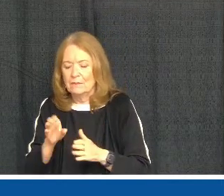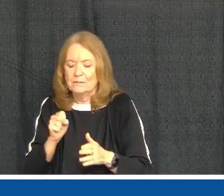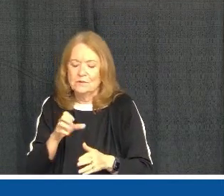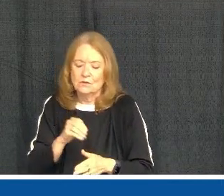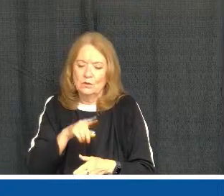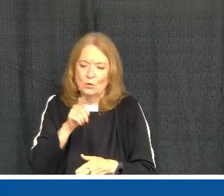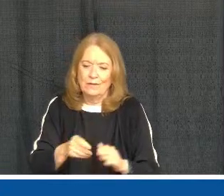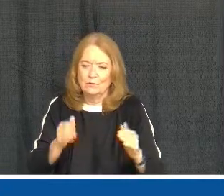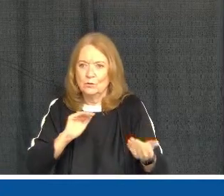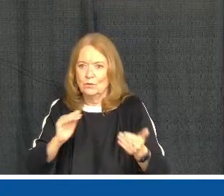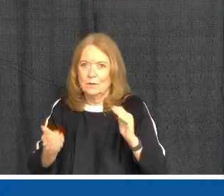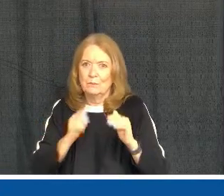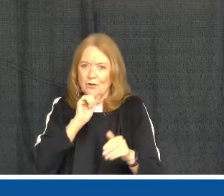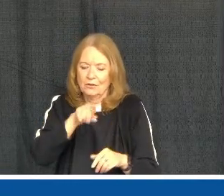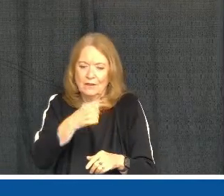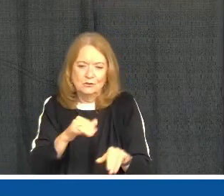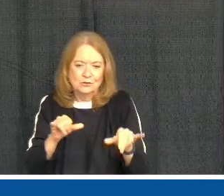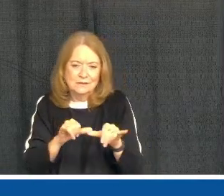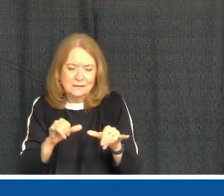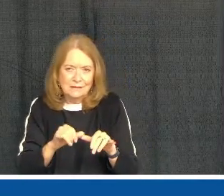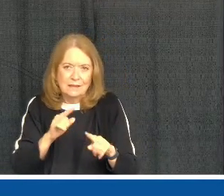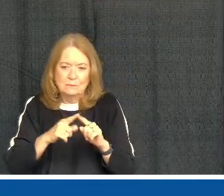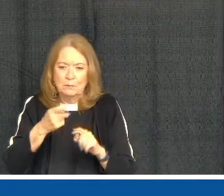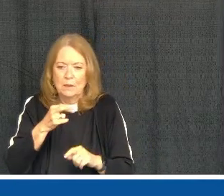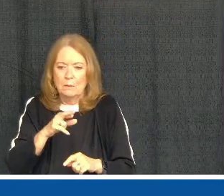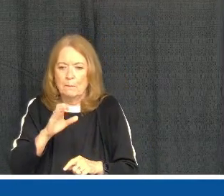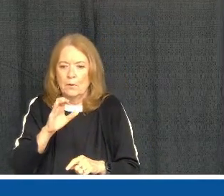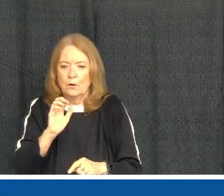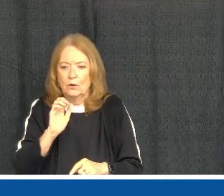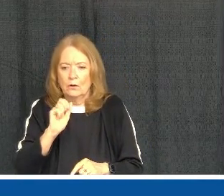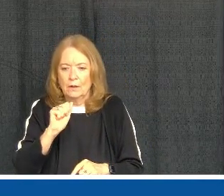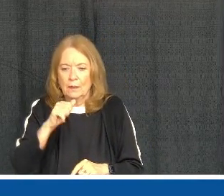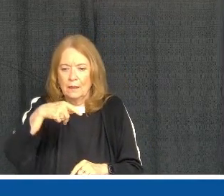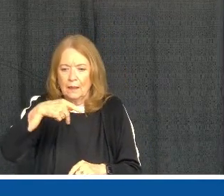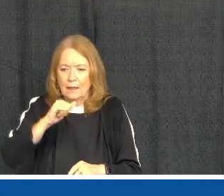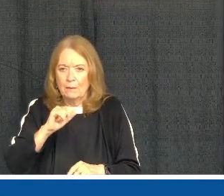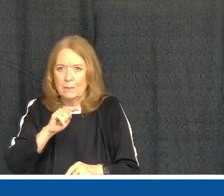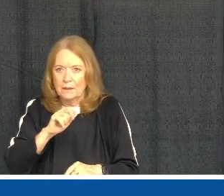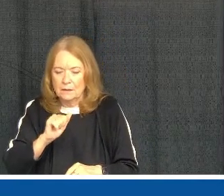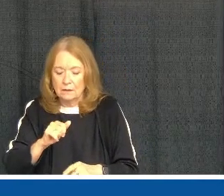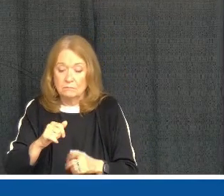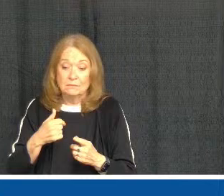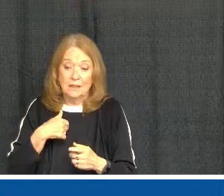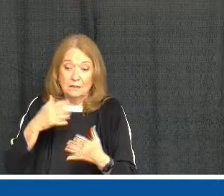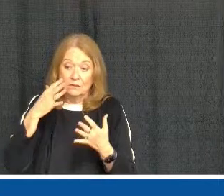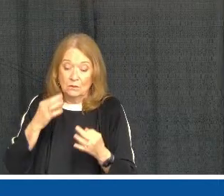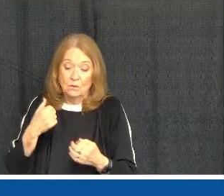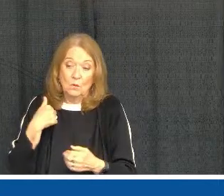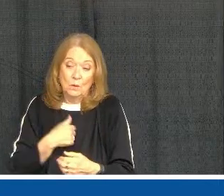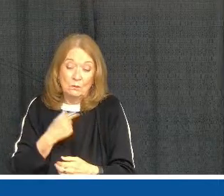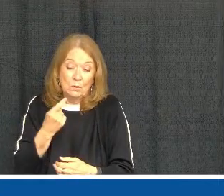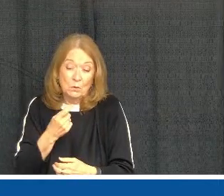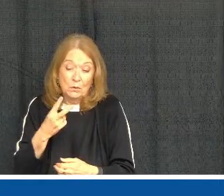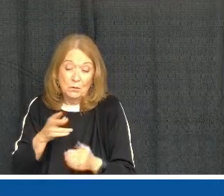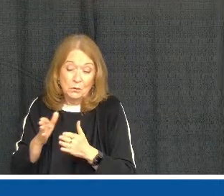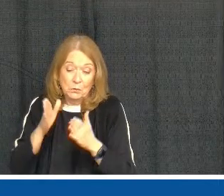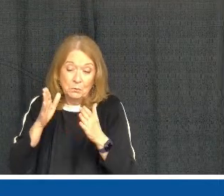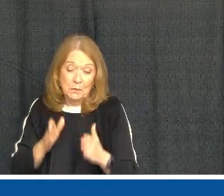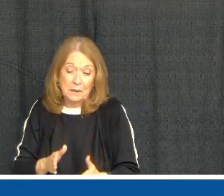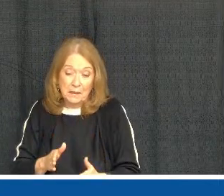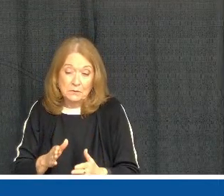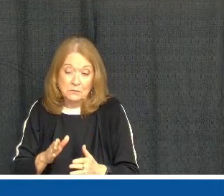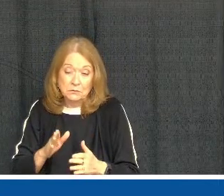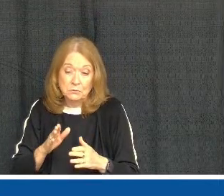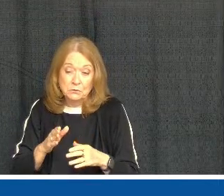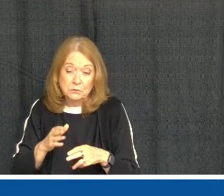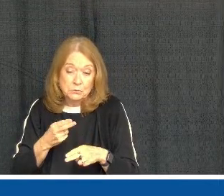to compare not just size, but per capita. At the time I determined we were 1 or 2 planners low, and we've, I believe, caught